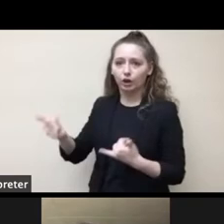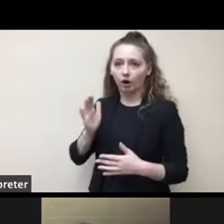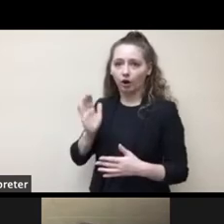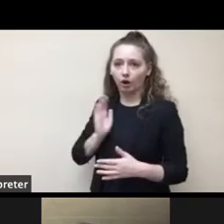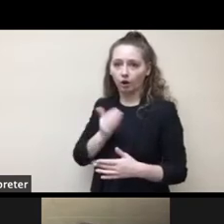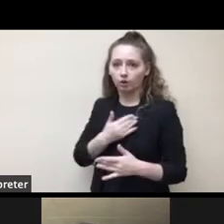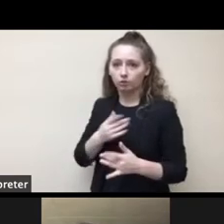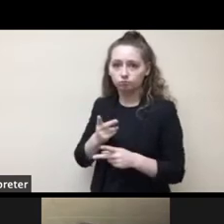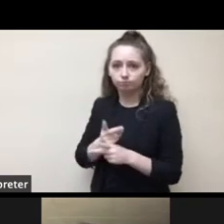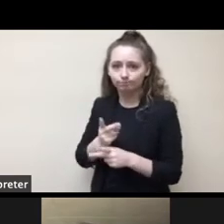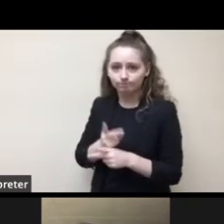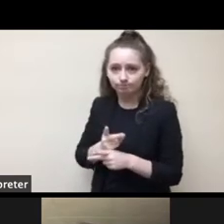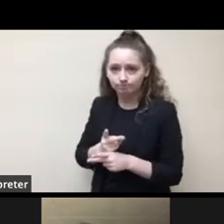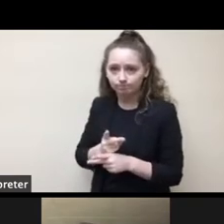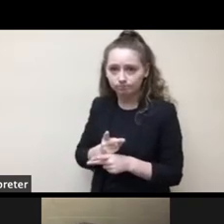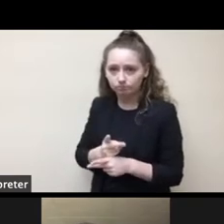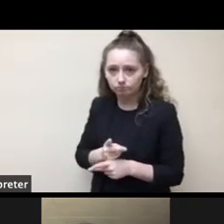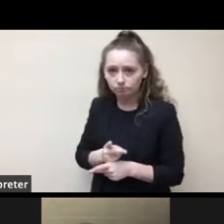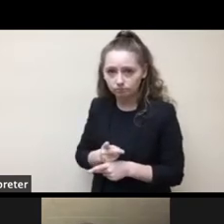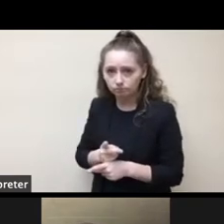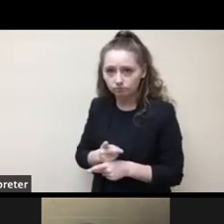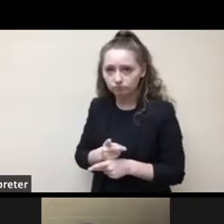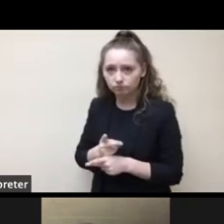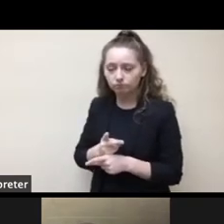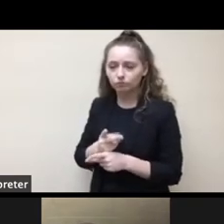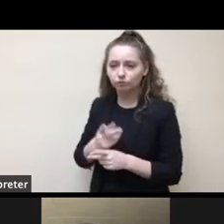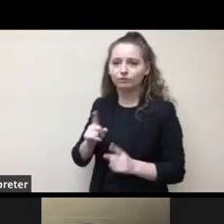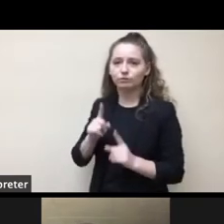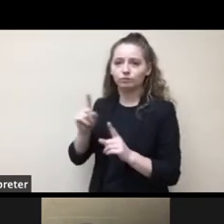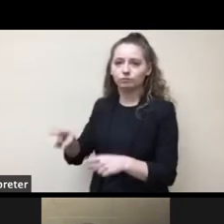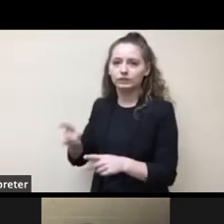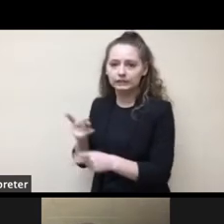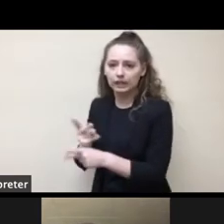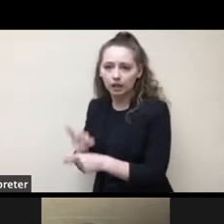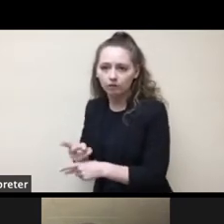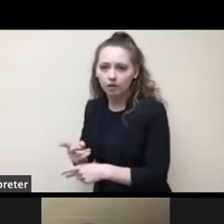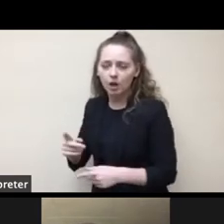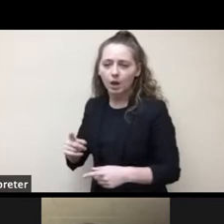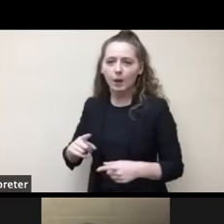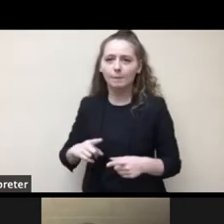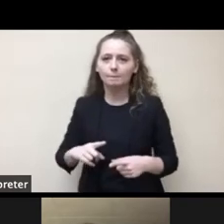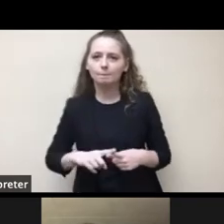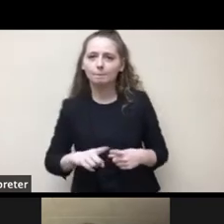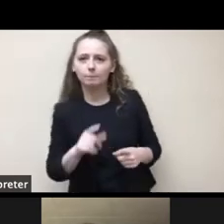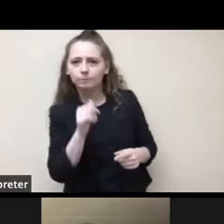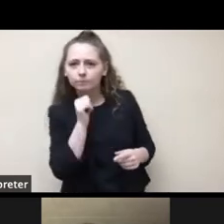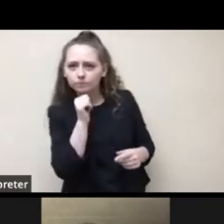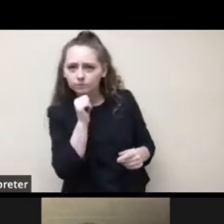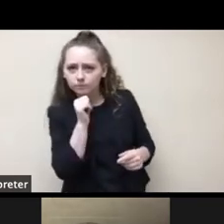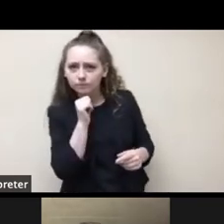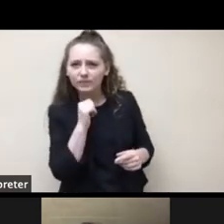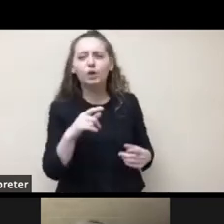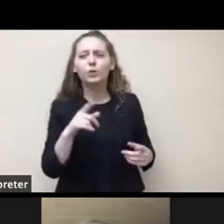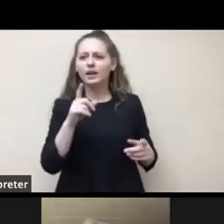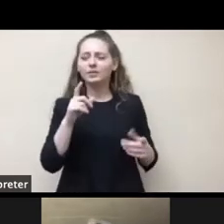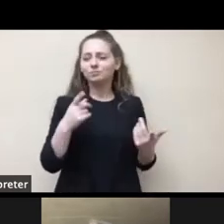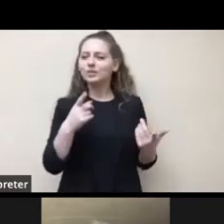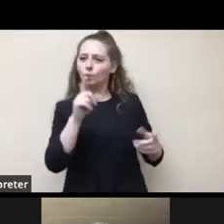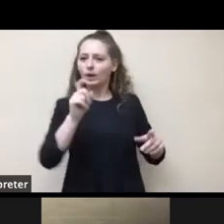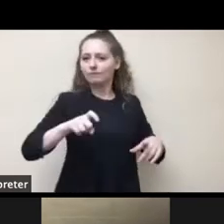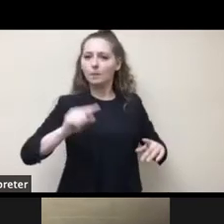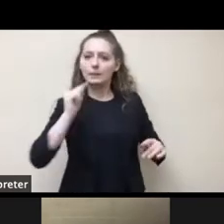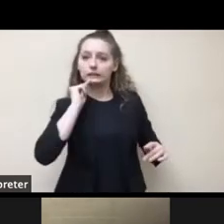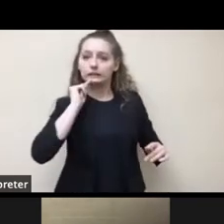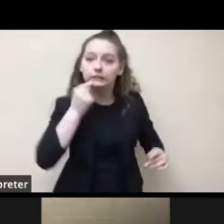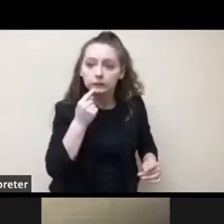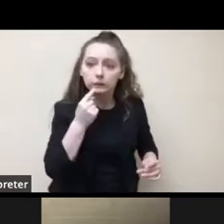about three on the streets and have them go over there and take care of it for us. But we don't issue tickets or anything, really, right? No. It would have to be an extreme situation. Yeah, it'd be extreme. Because, I